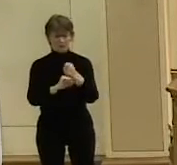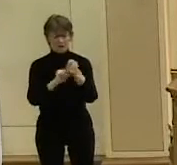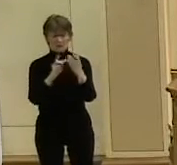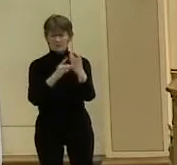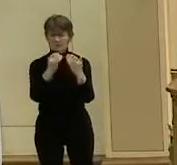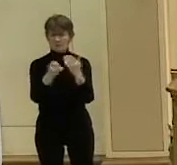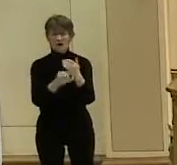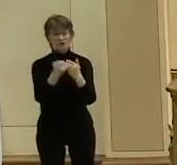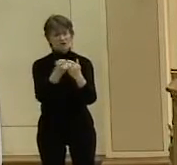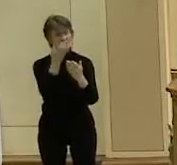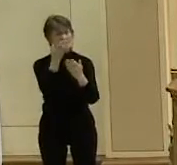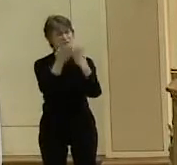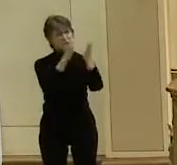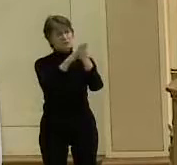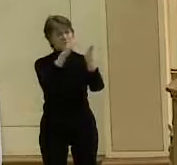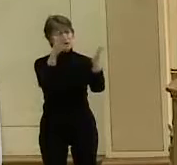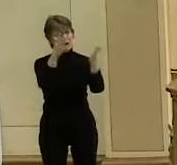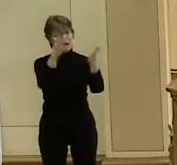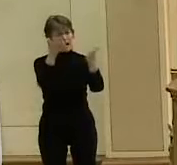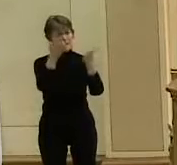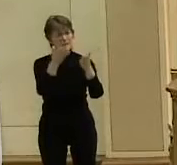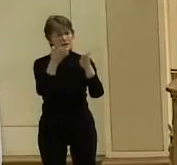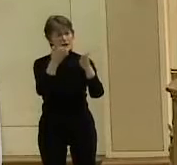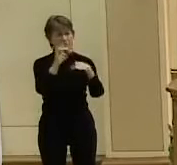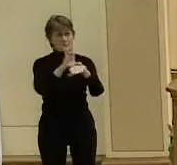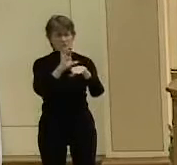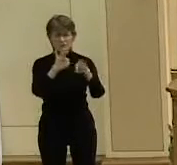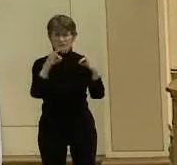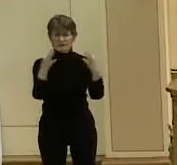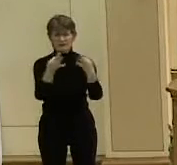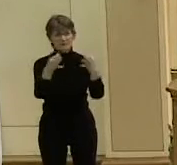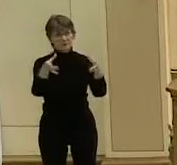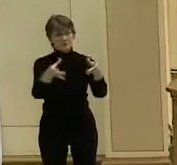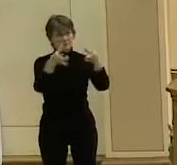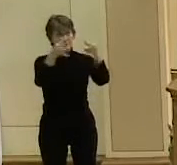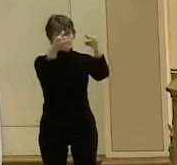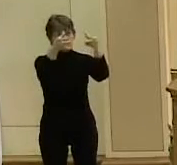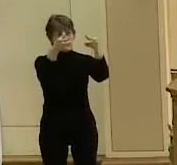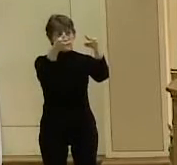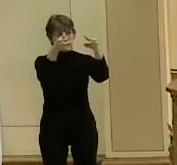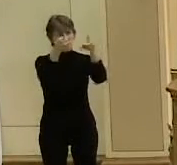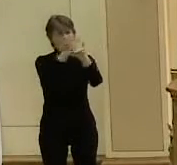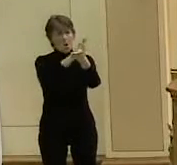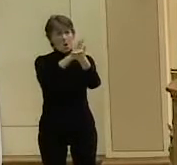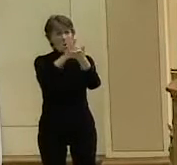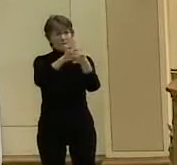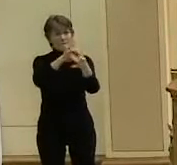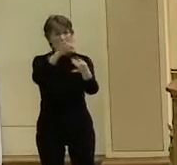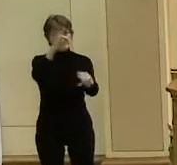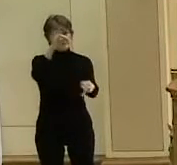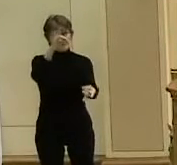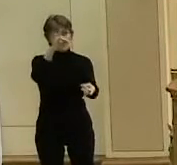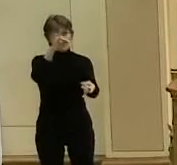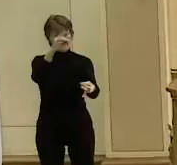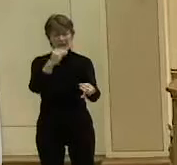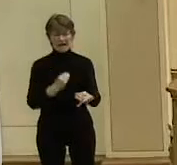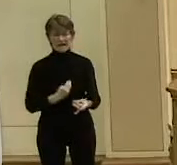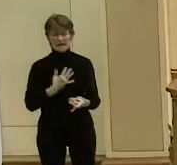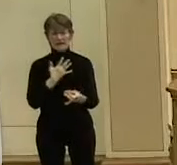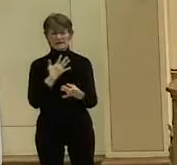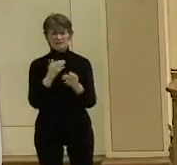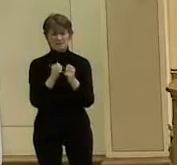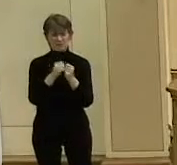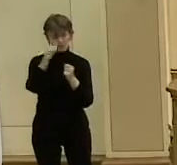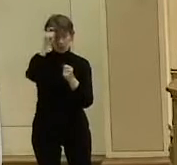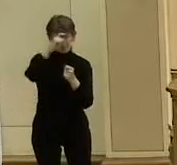you and bring our parish family closer to your sacred heart. Holy Spirit, enlighten us with your gifts